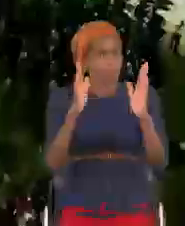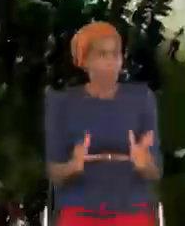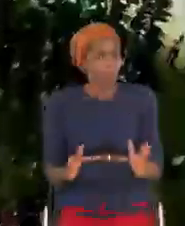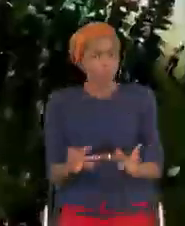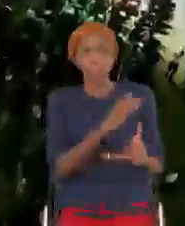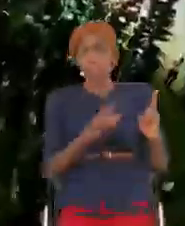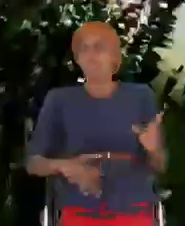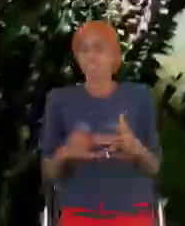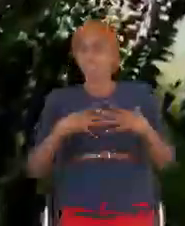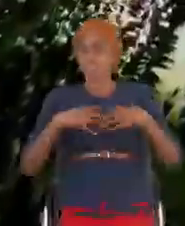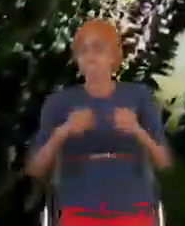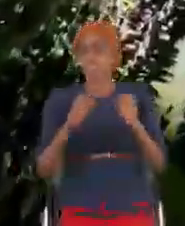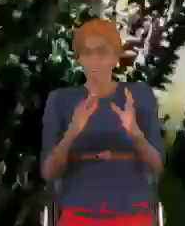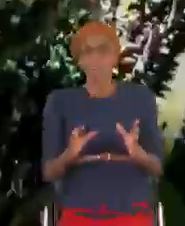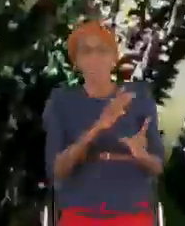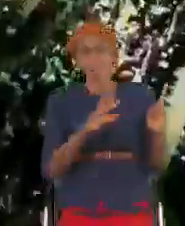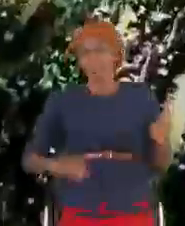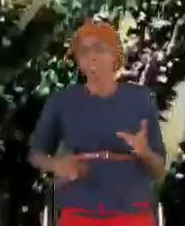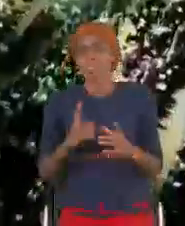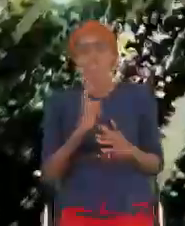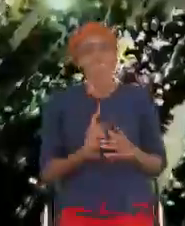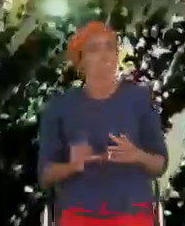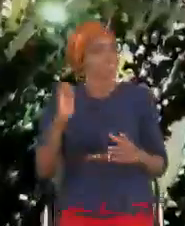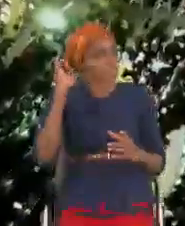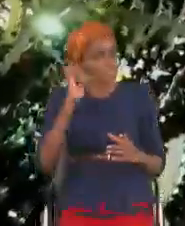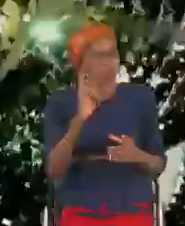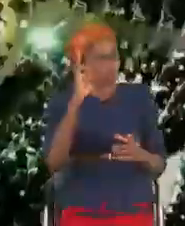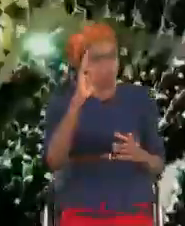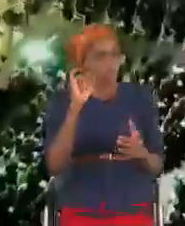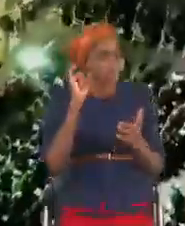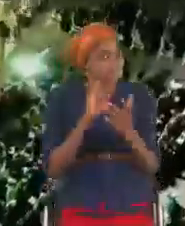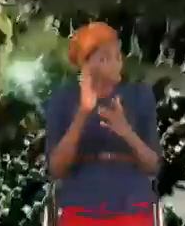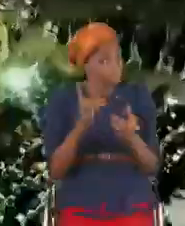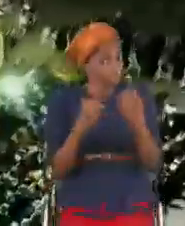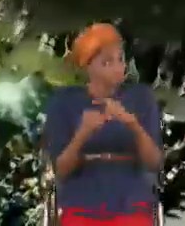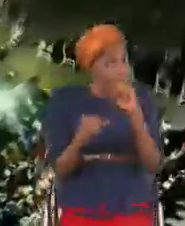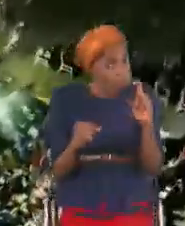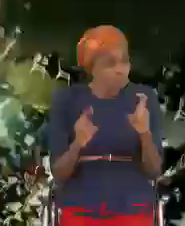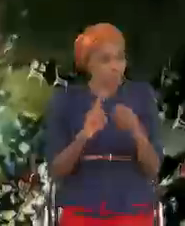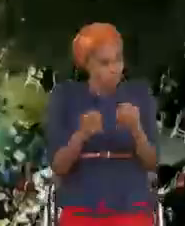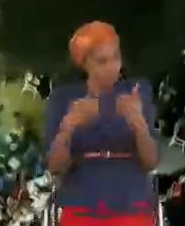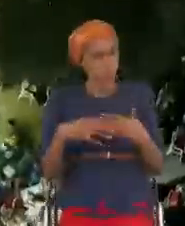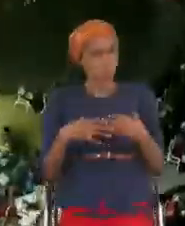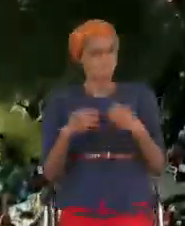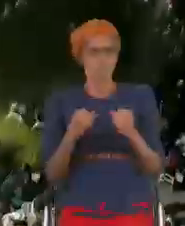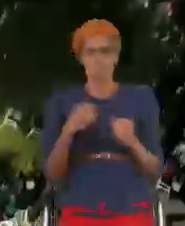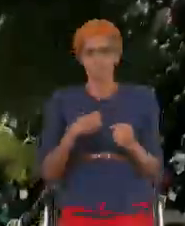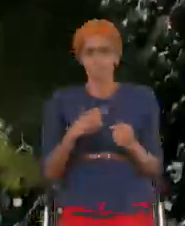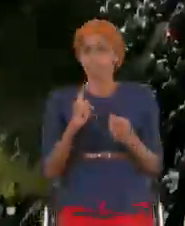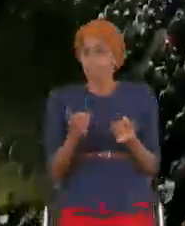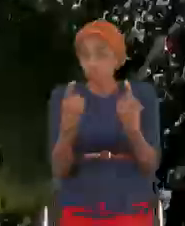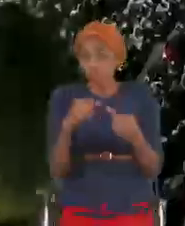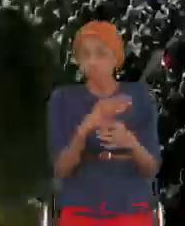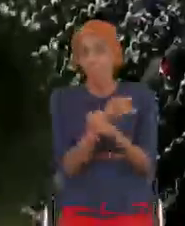the Healer, Christ, is he the one to come and heal you, to come and save you,